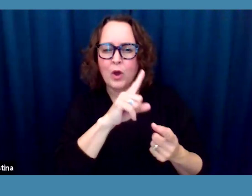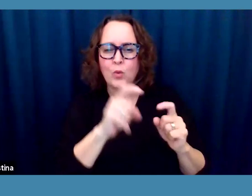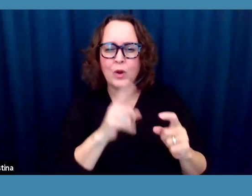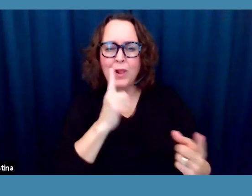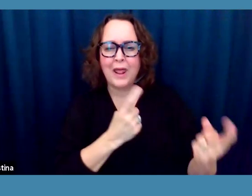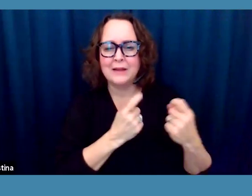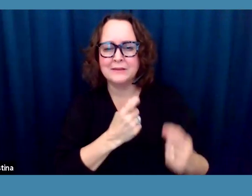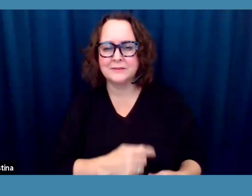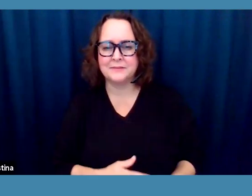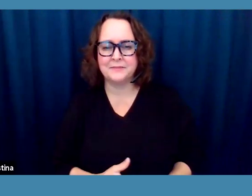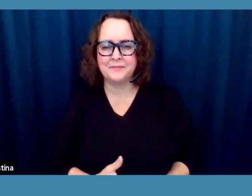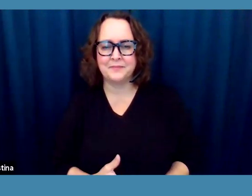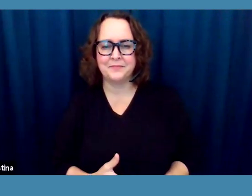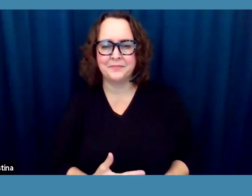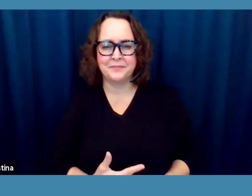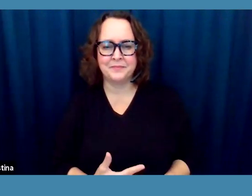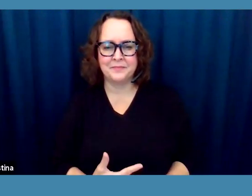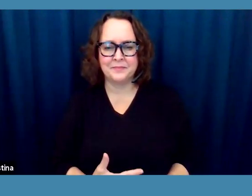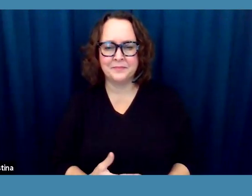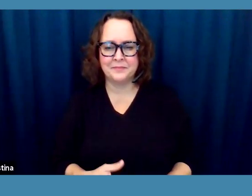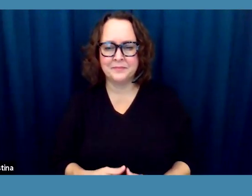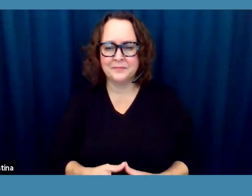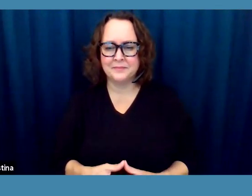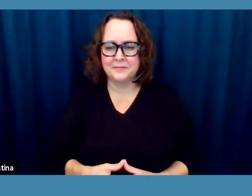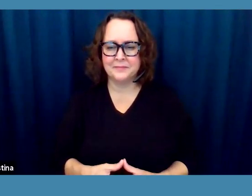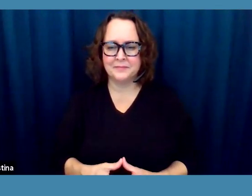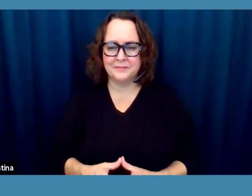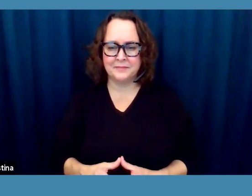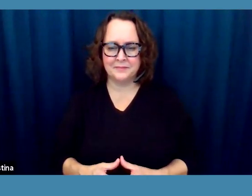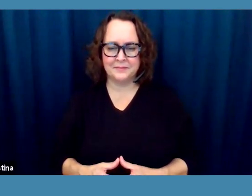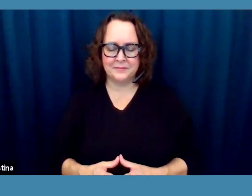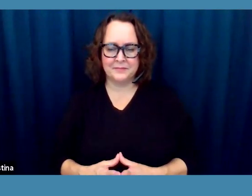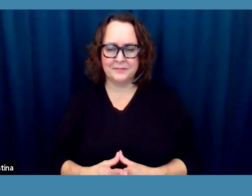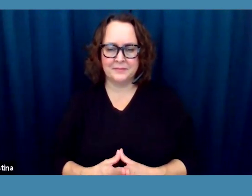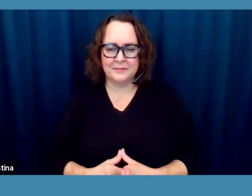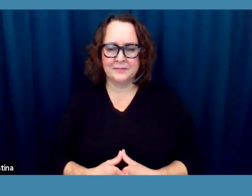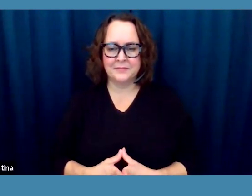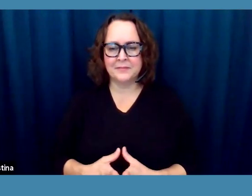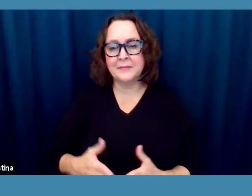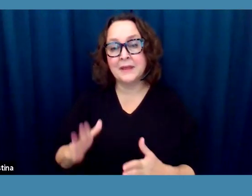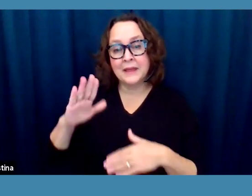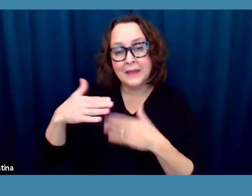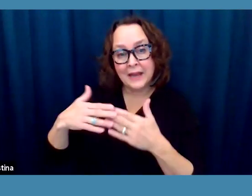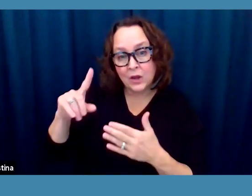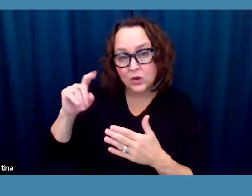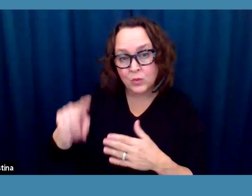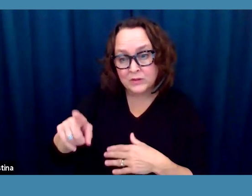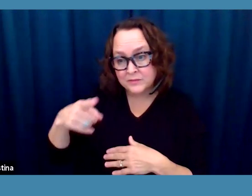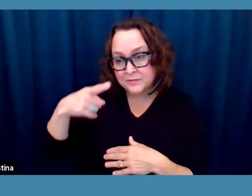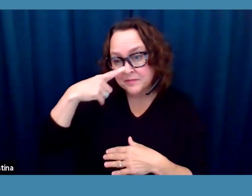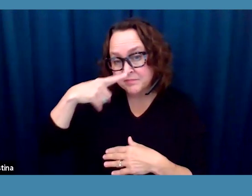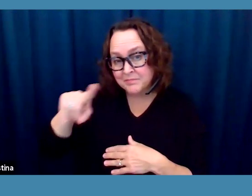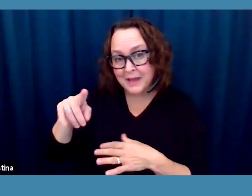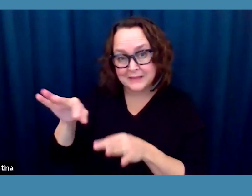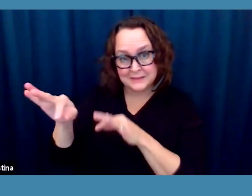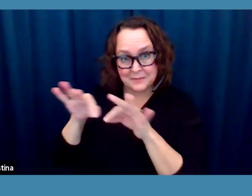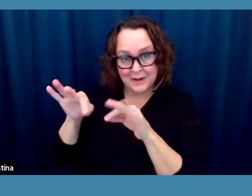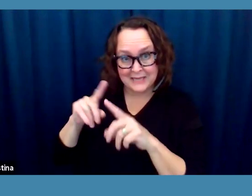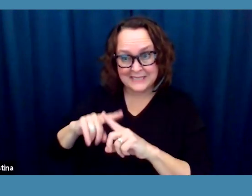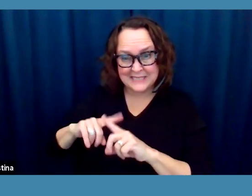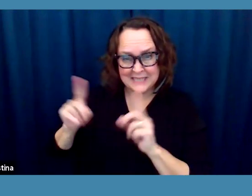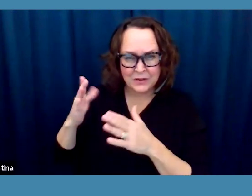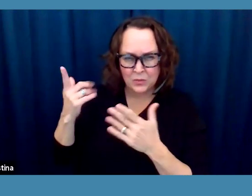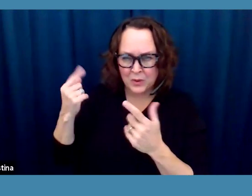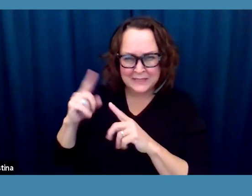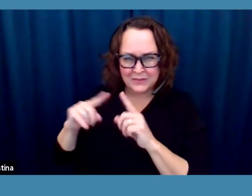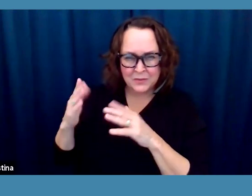to ask. Thank you. Our next question is, can you explain the difference between this